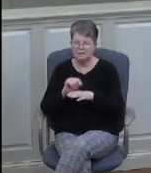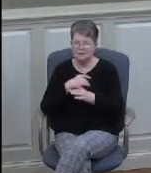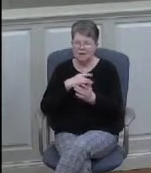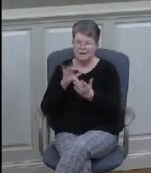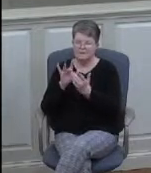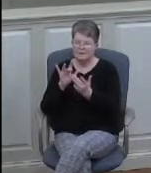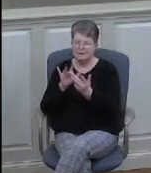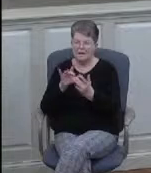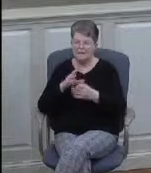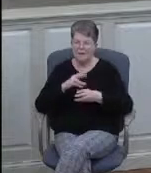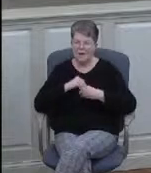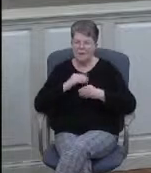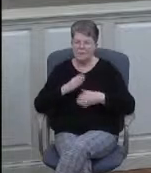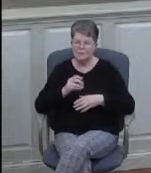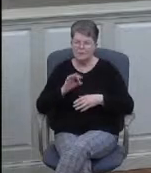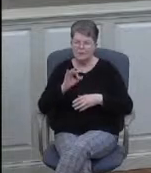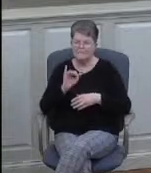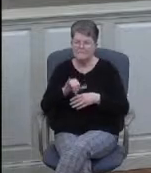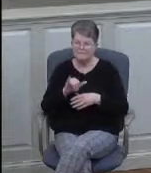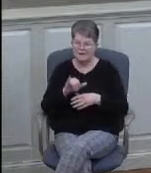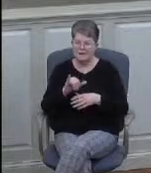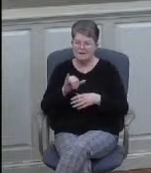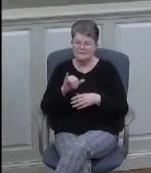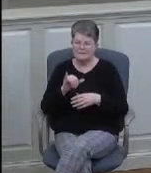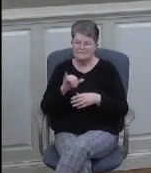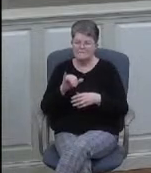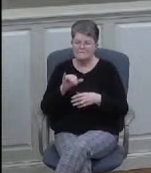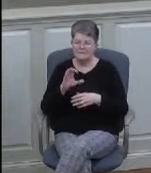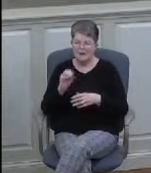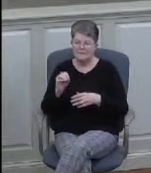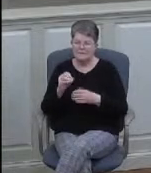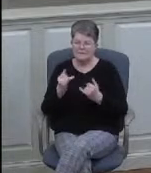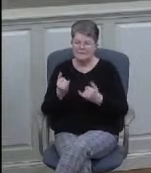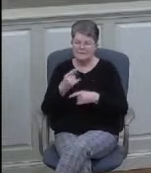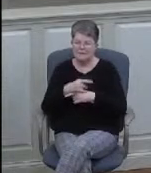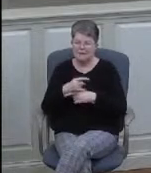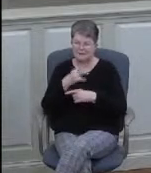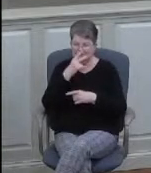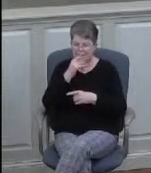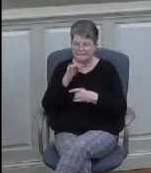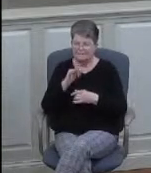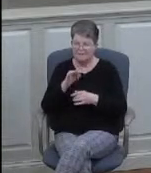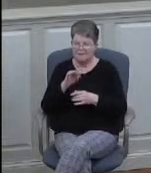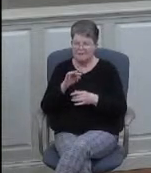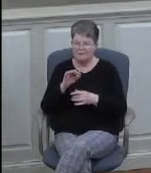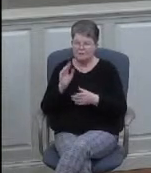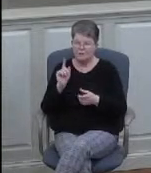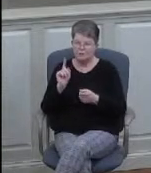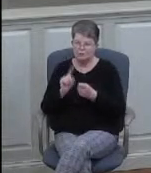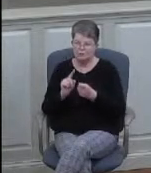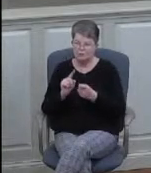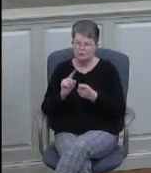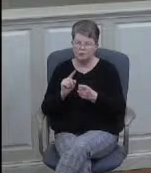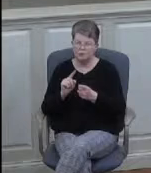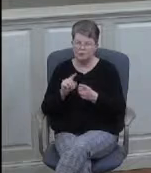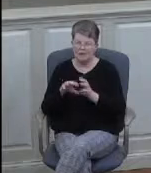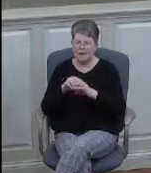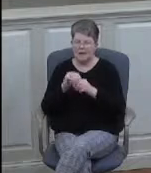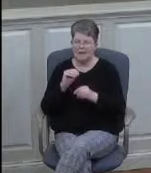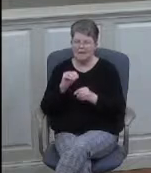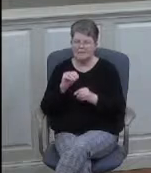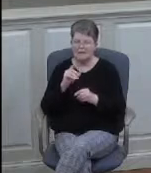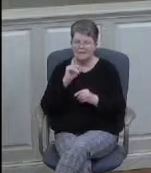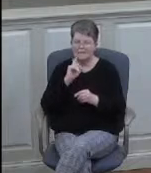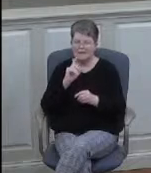this company earlier today and discussed some of those items that maybe we could reduce out of their contract to try to get that. I believe it's listed